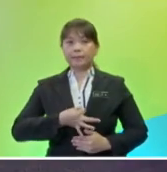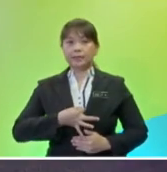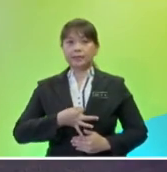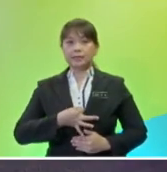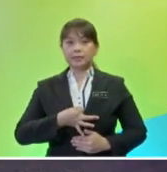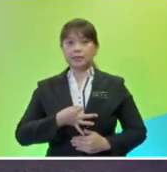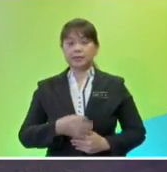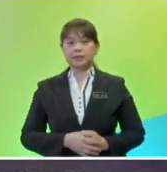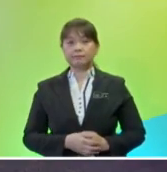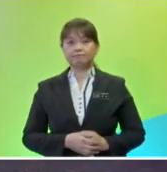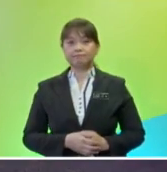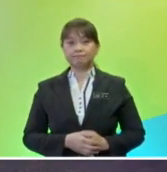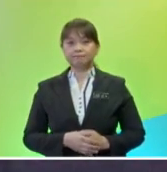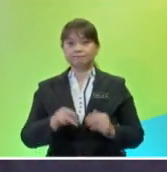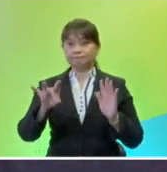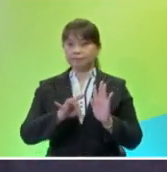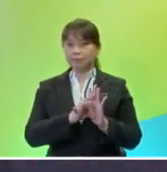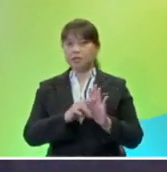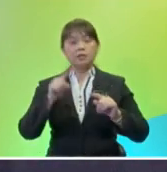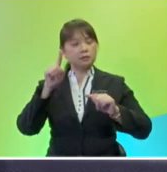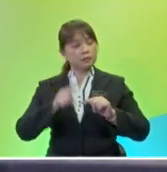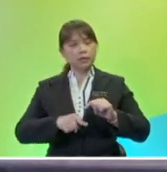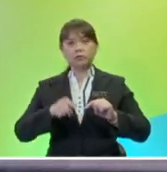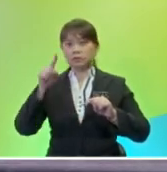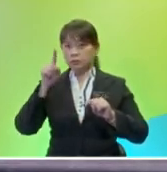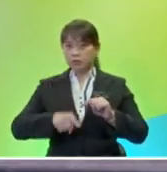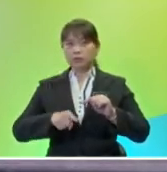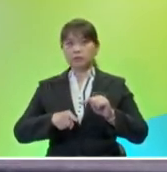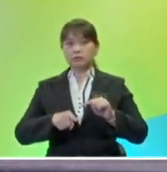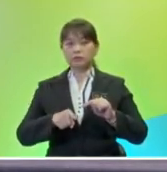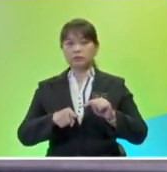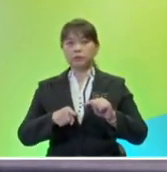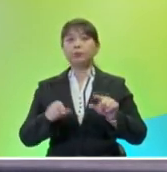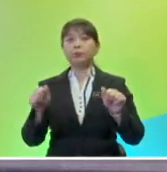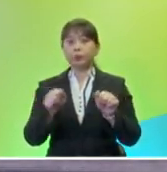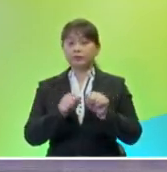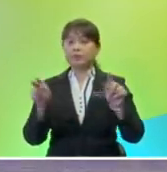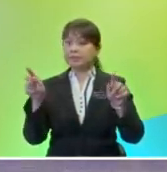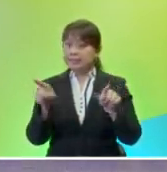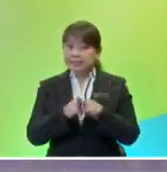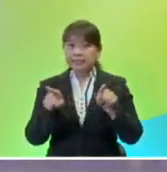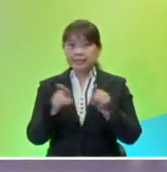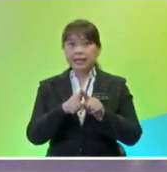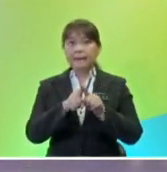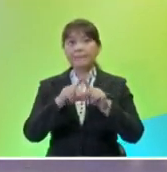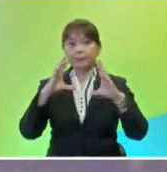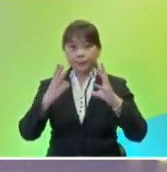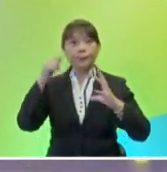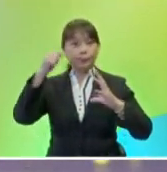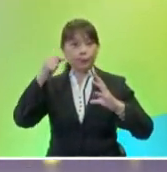we cannot stick it together. There's like, there's something repulsion. That's a repulsion. You cannot, but,